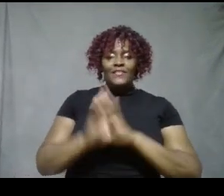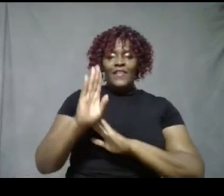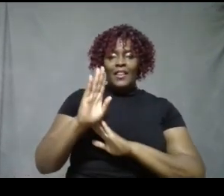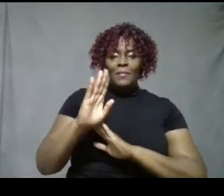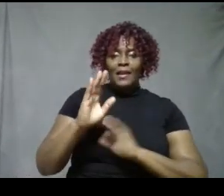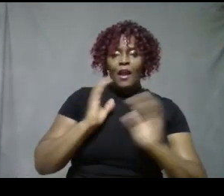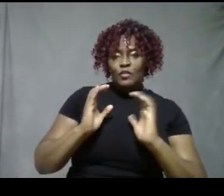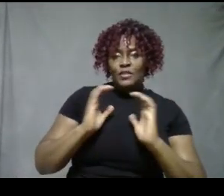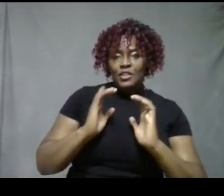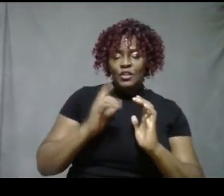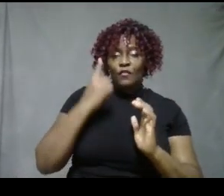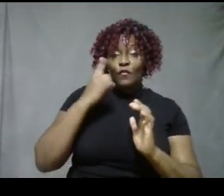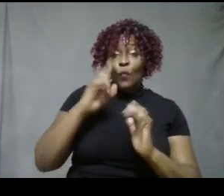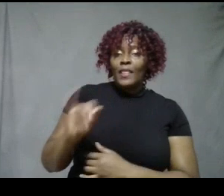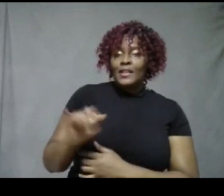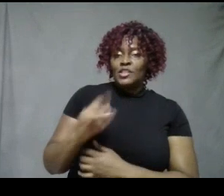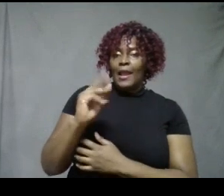property.